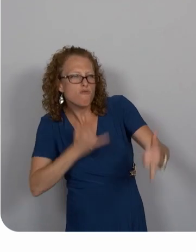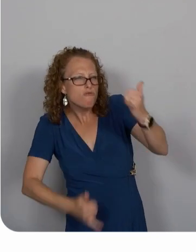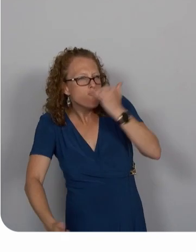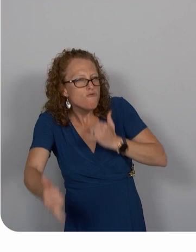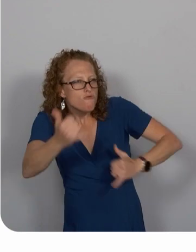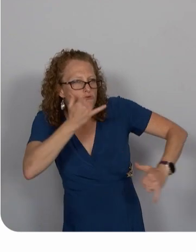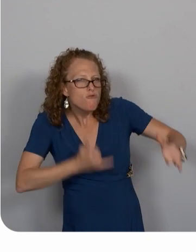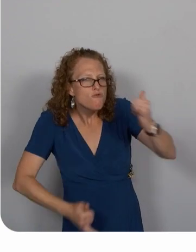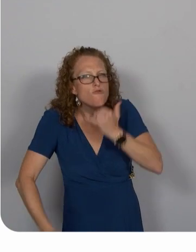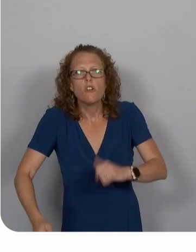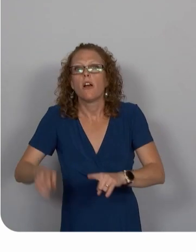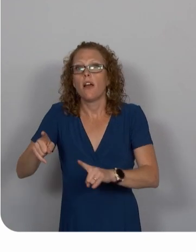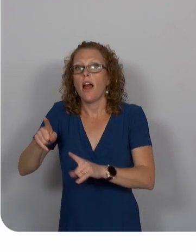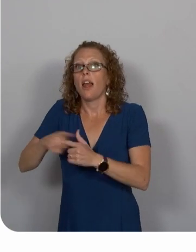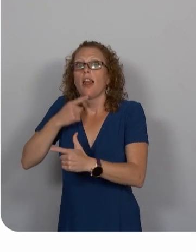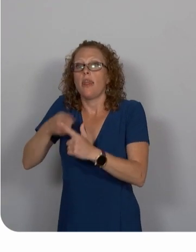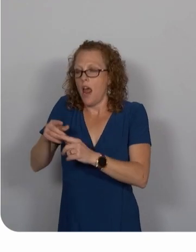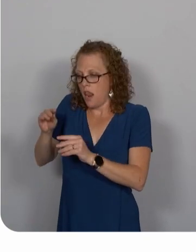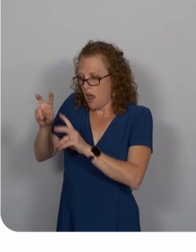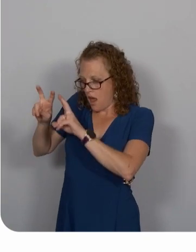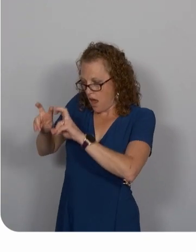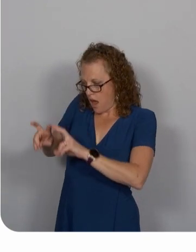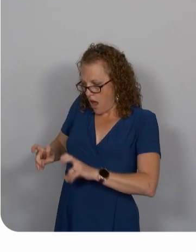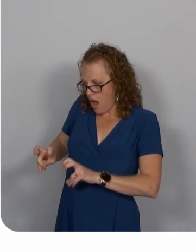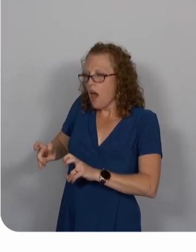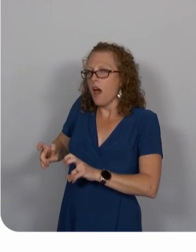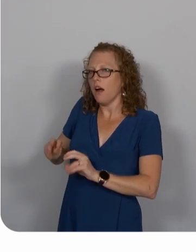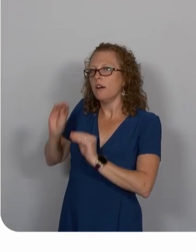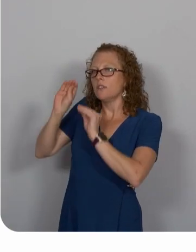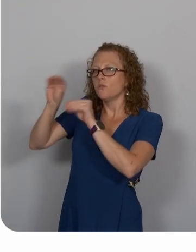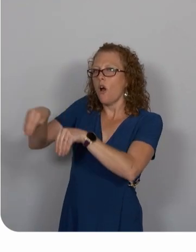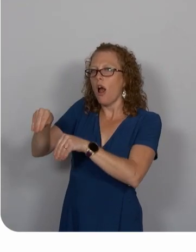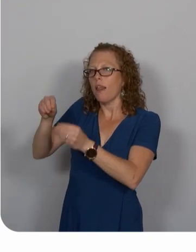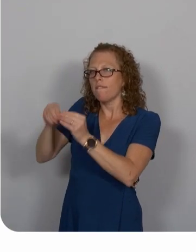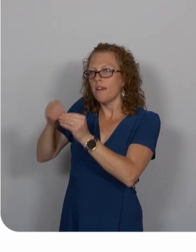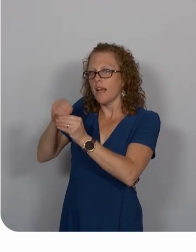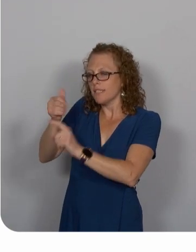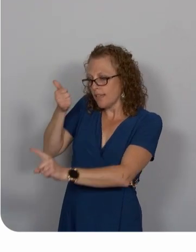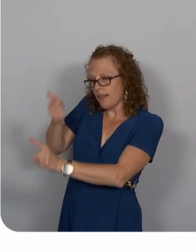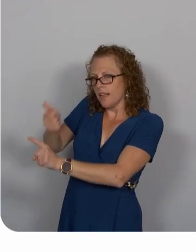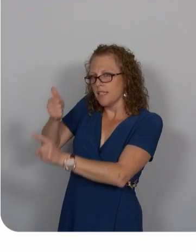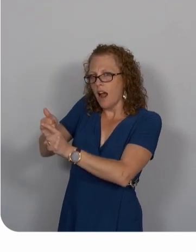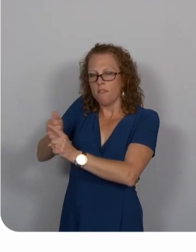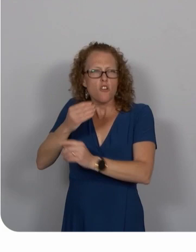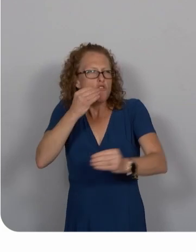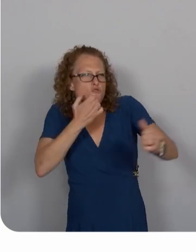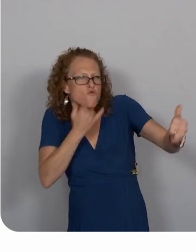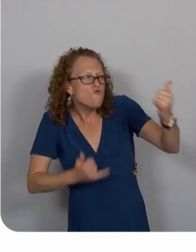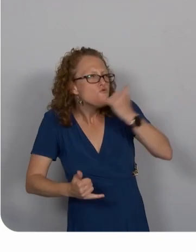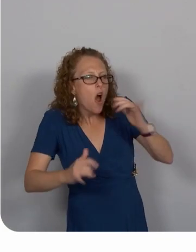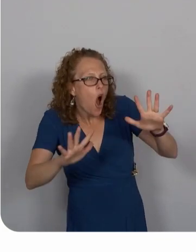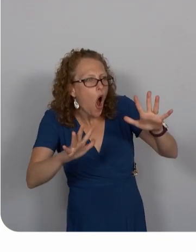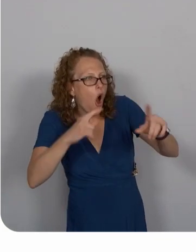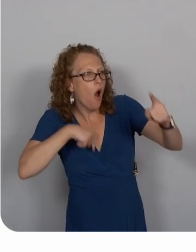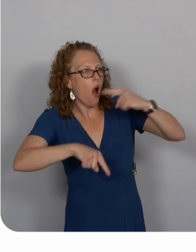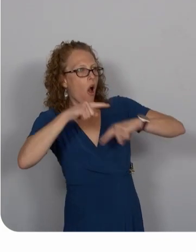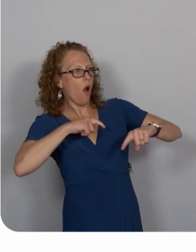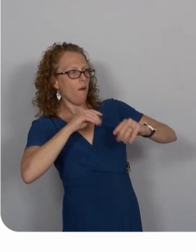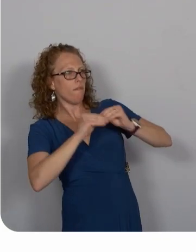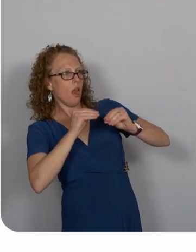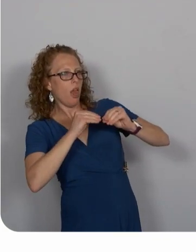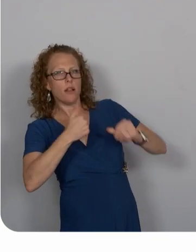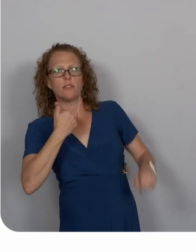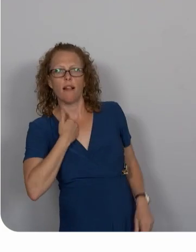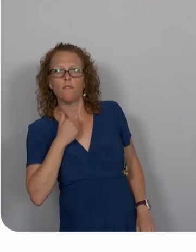then apply fixes and repeat. We're also releasing system cards alongside our AI so we can be transparent and people